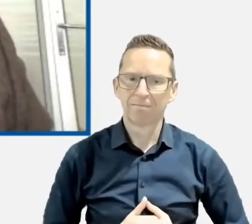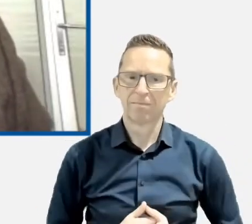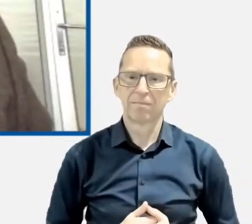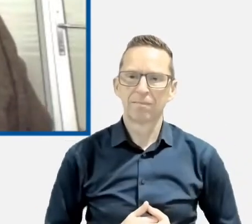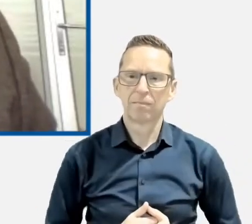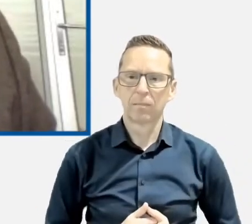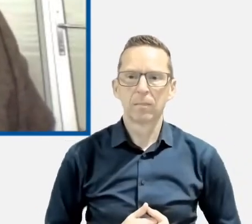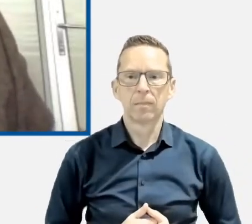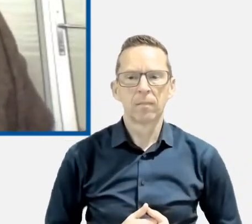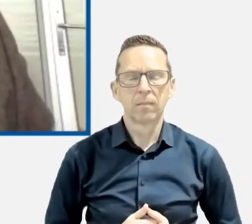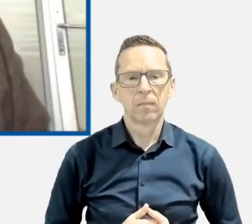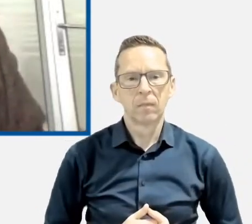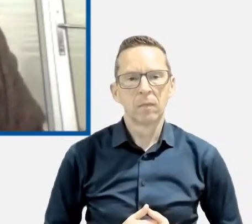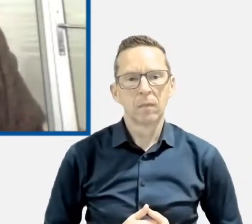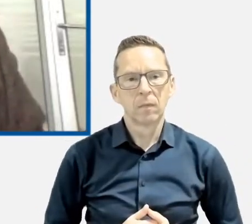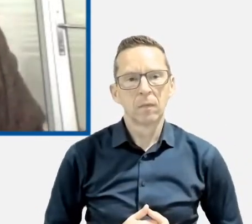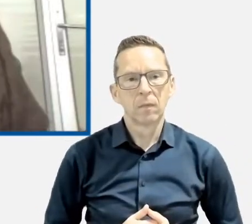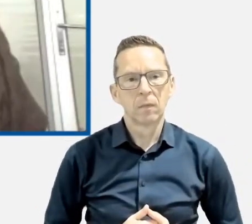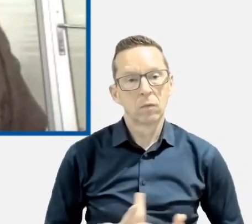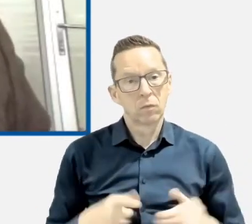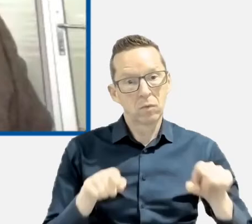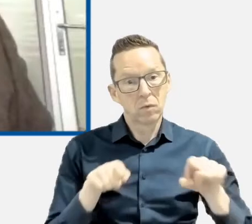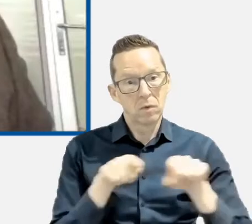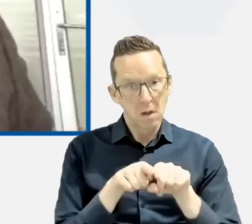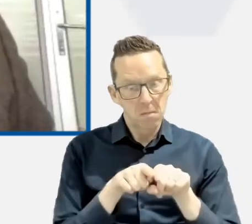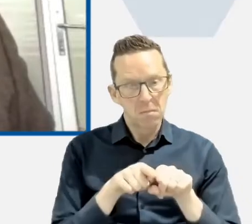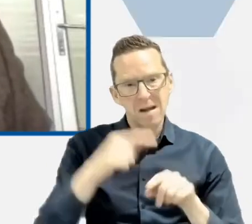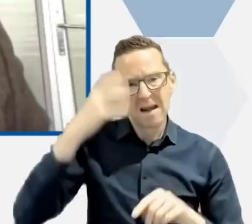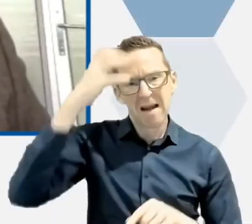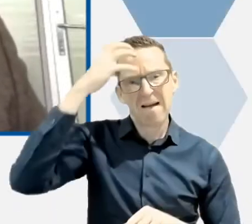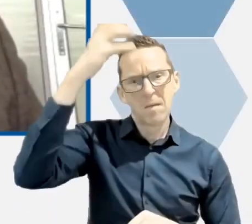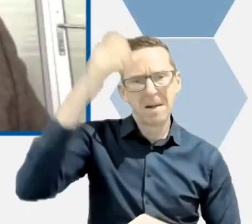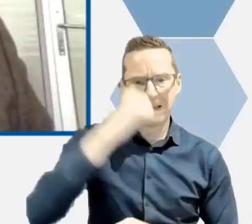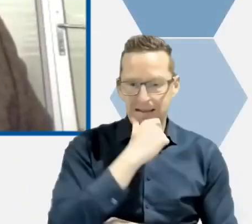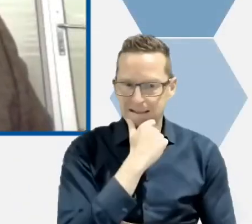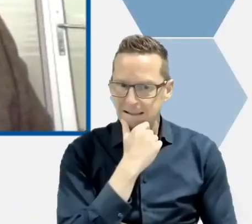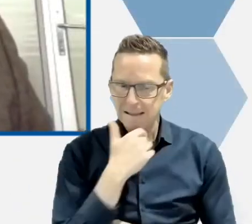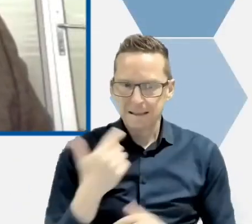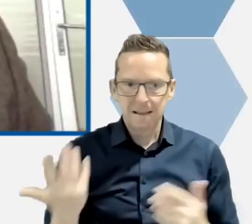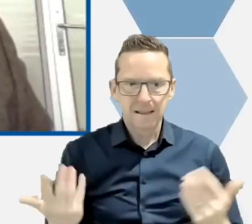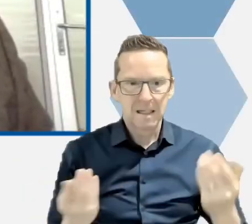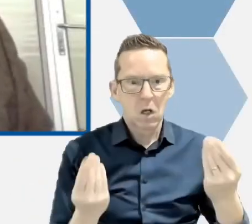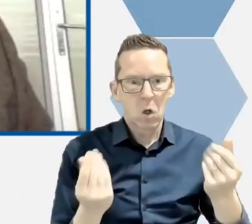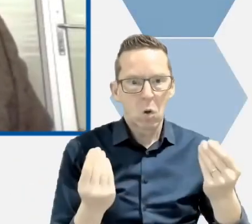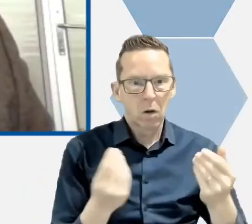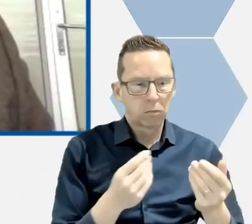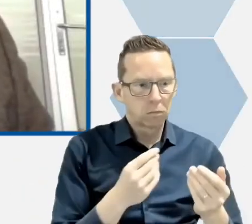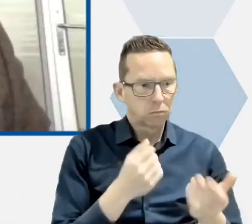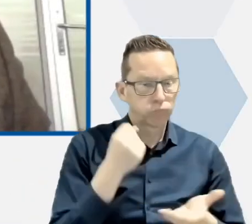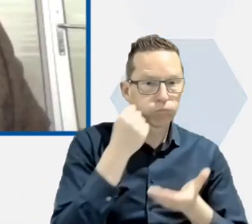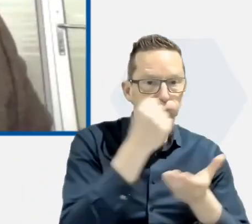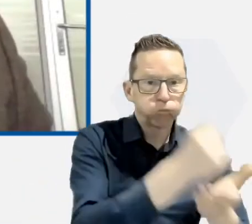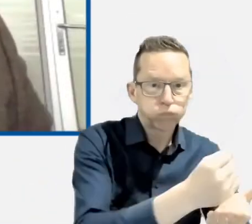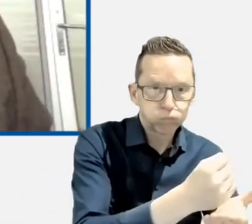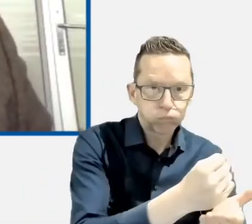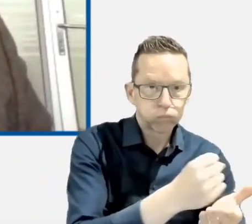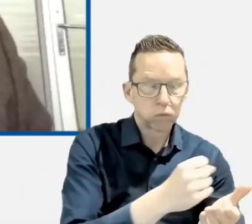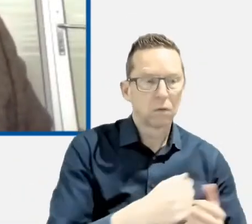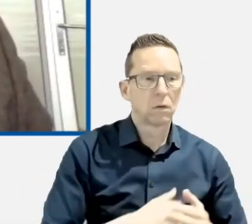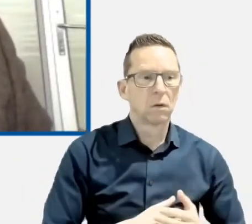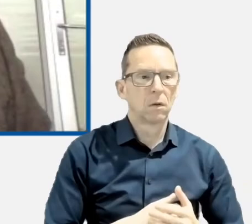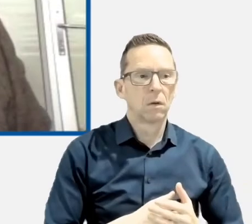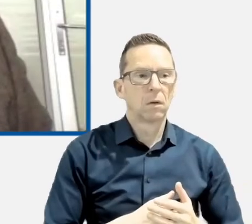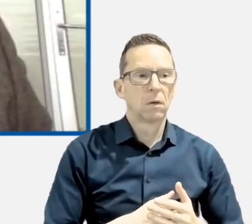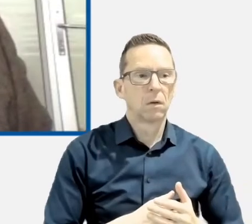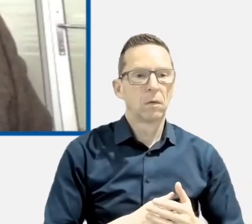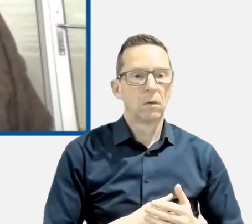a robust risk financing mechanism in the country to ensure that all the risks,